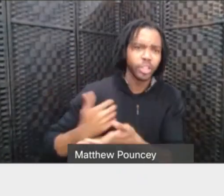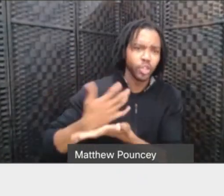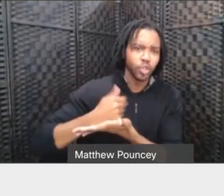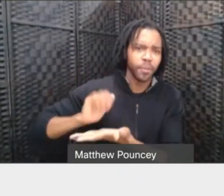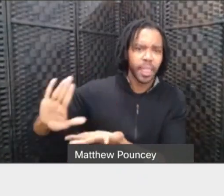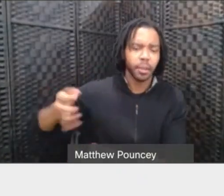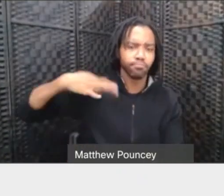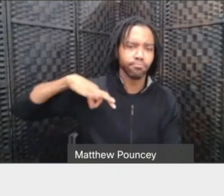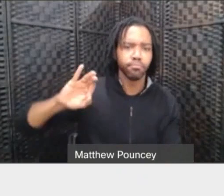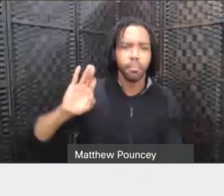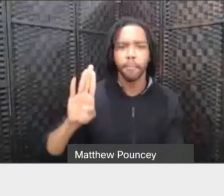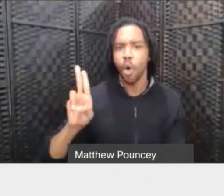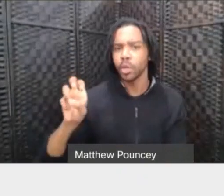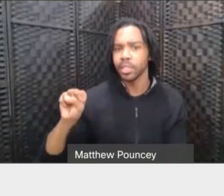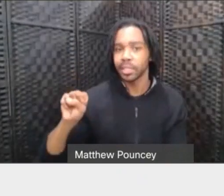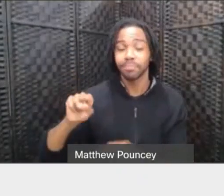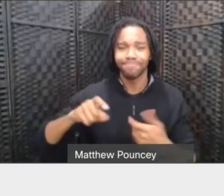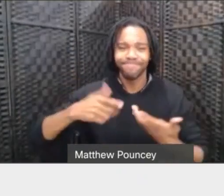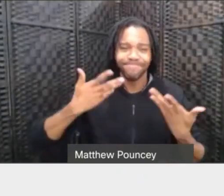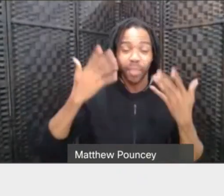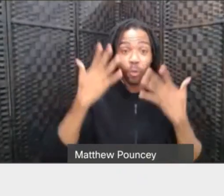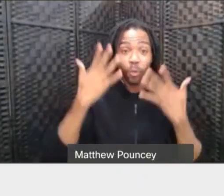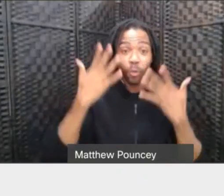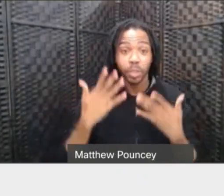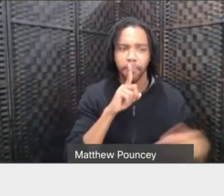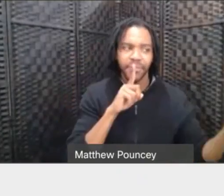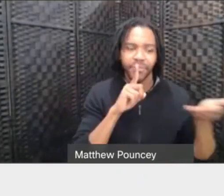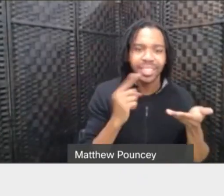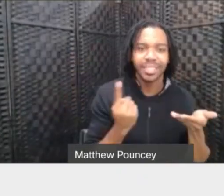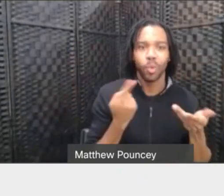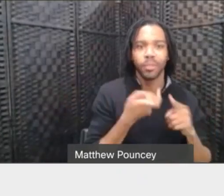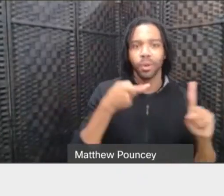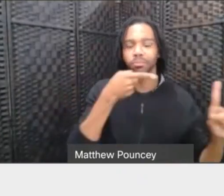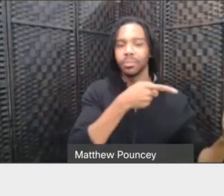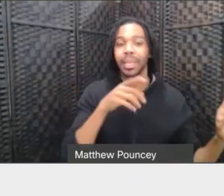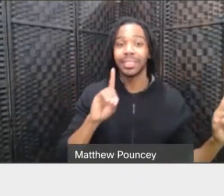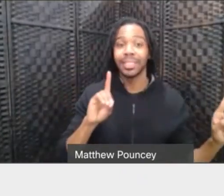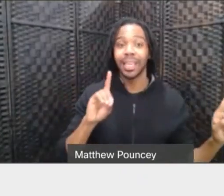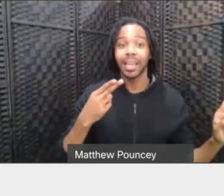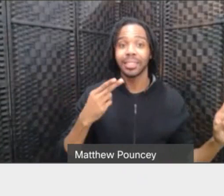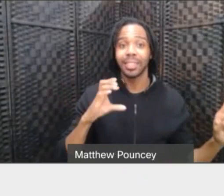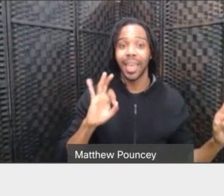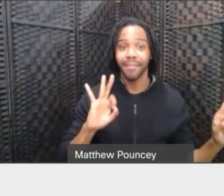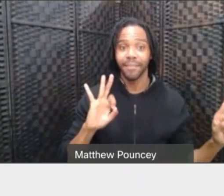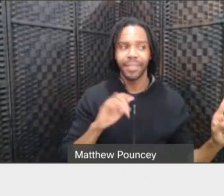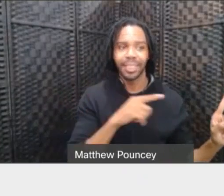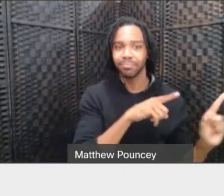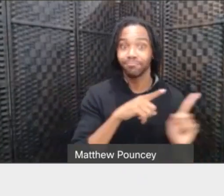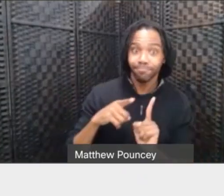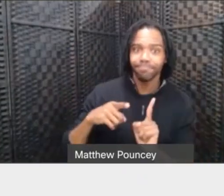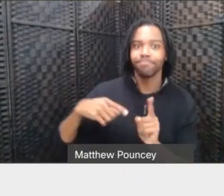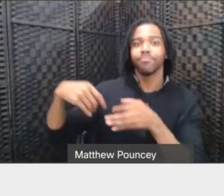Unfortunately, we didn't invite someone from DHCF who could explain how the determinations were